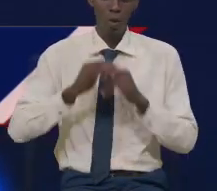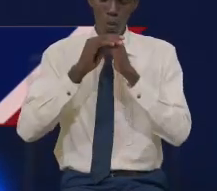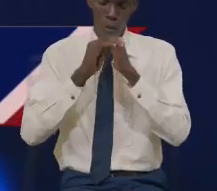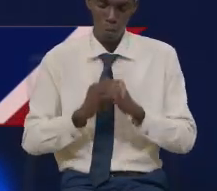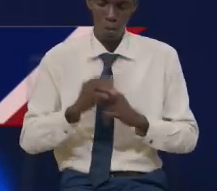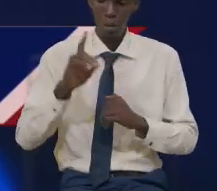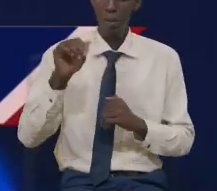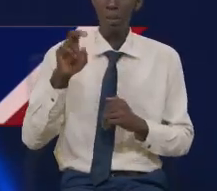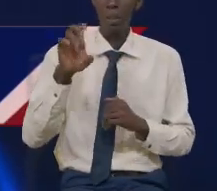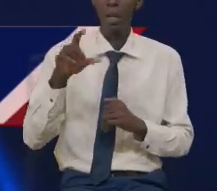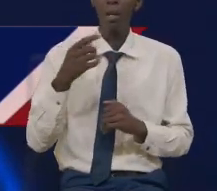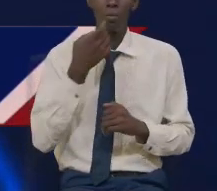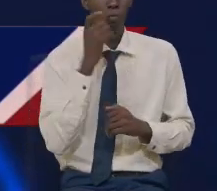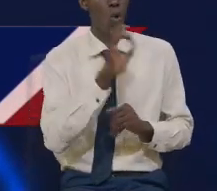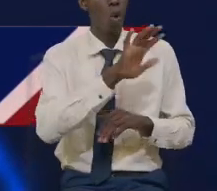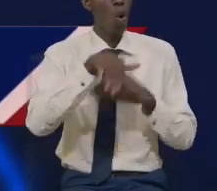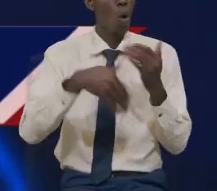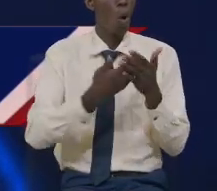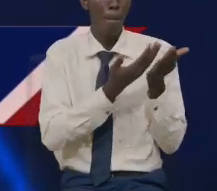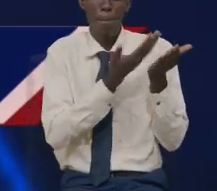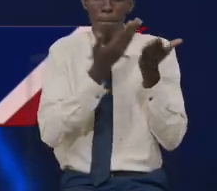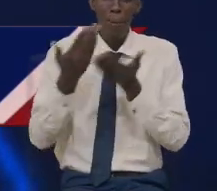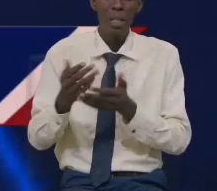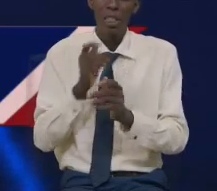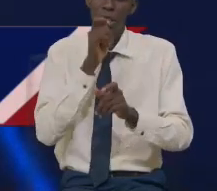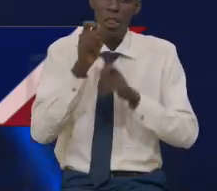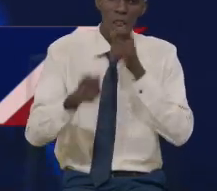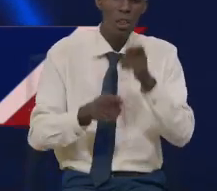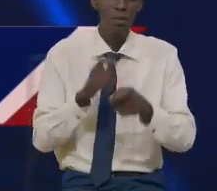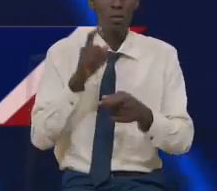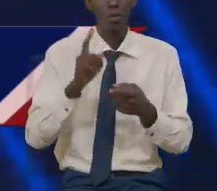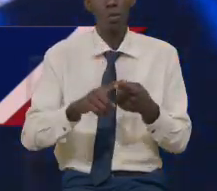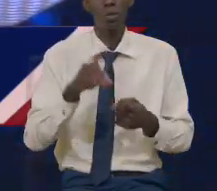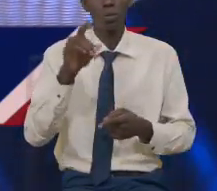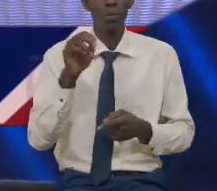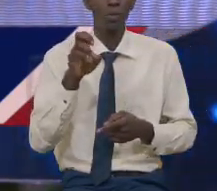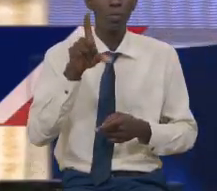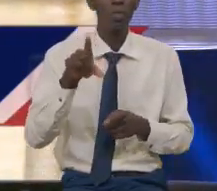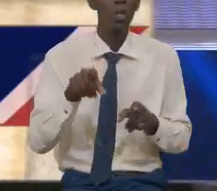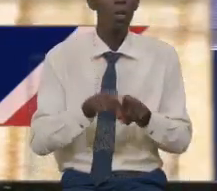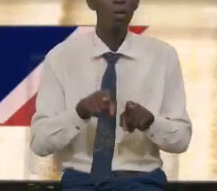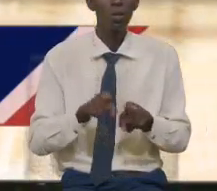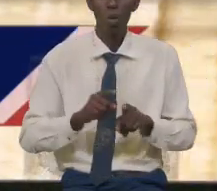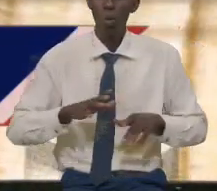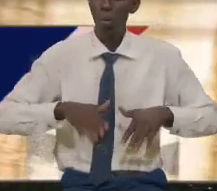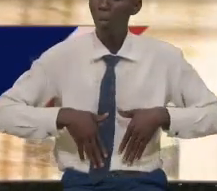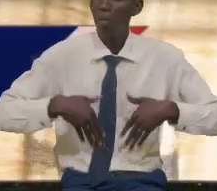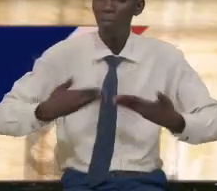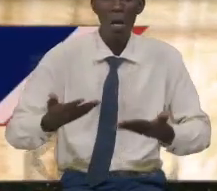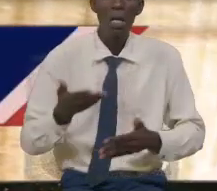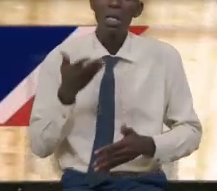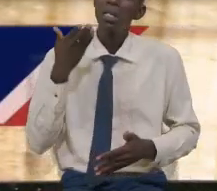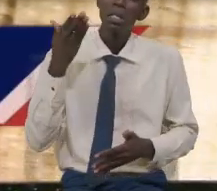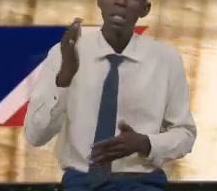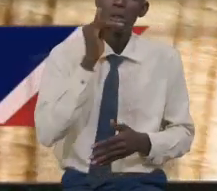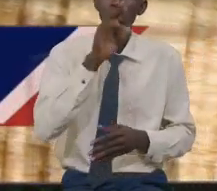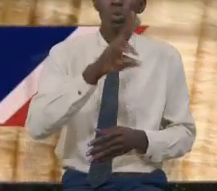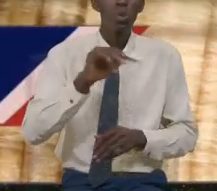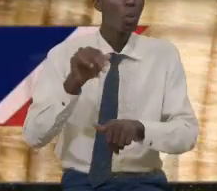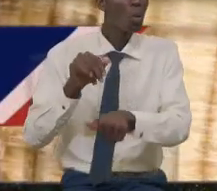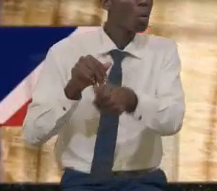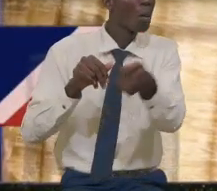said he should bring gifts and oblation unto Daniel. He even confessed there is no God anywhere that